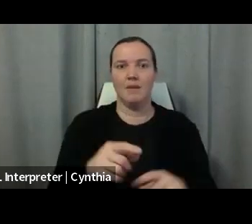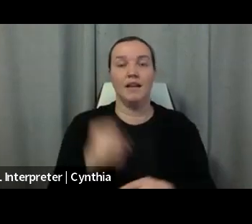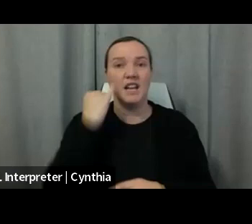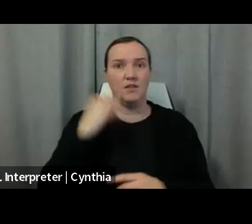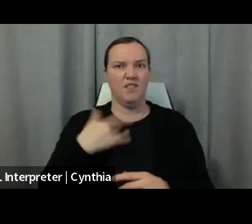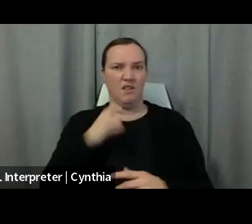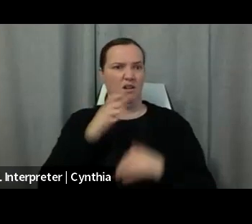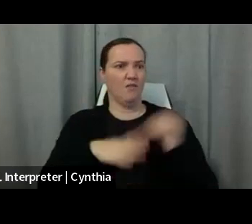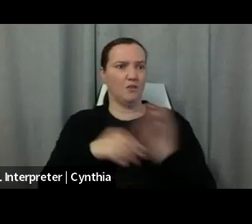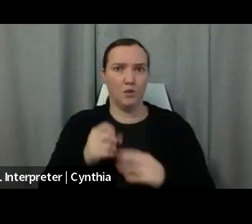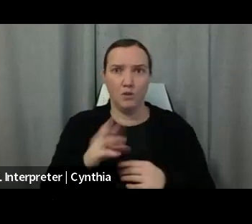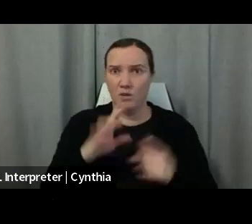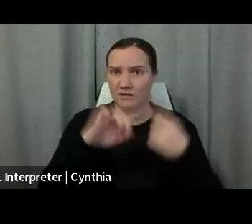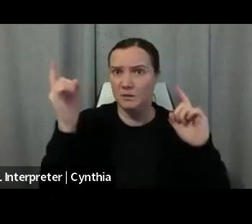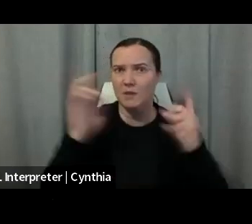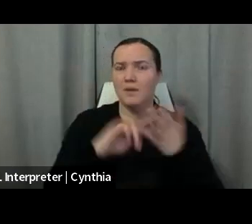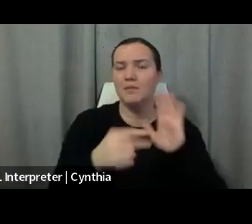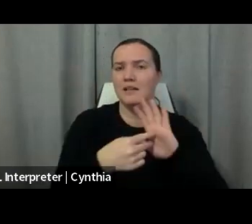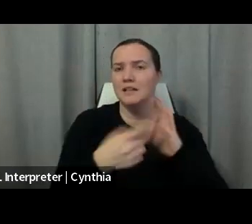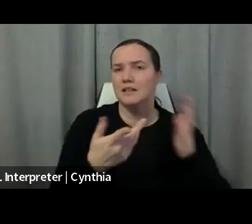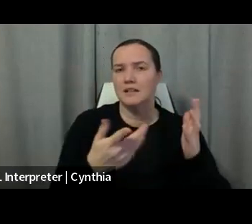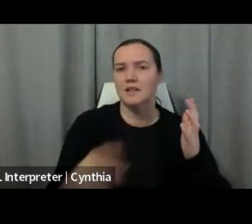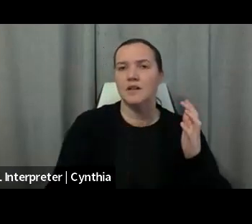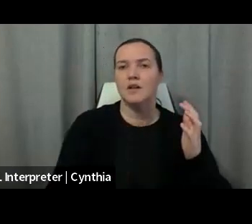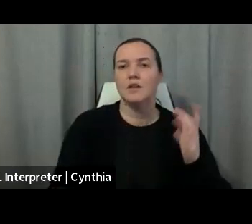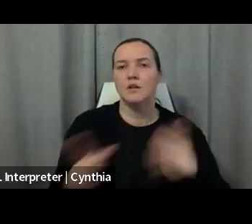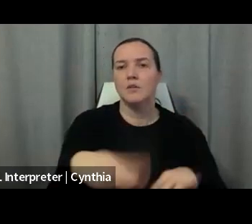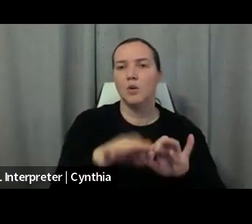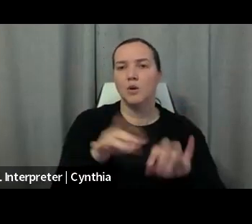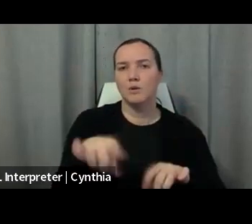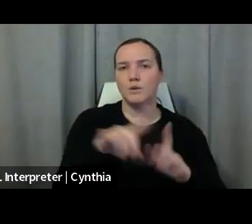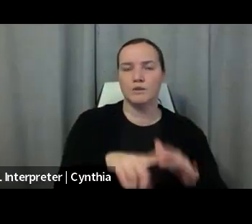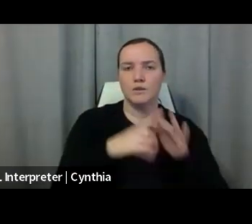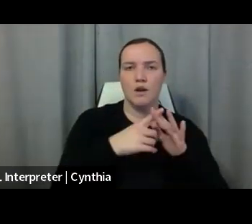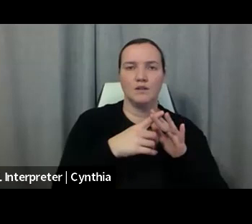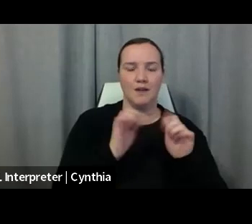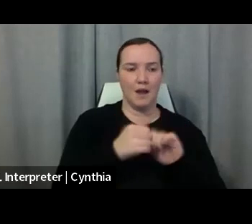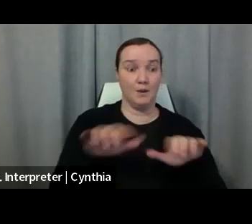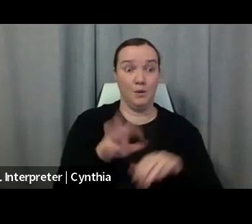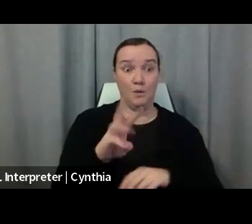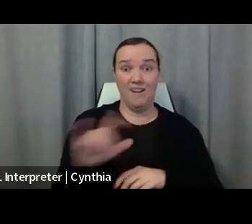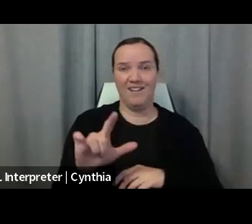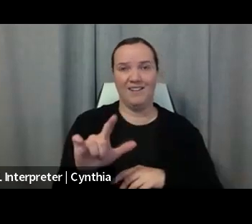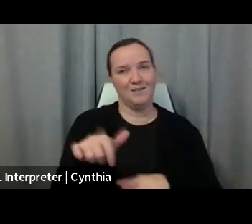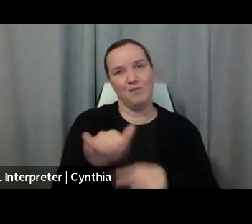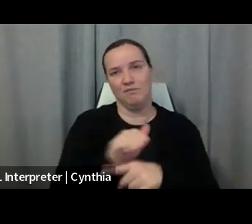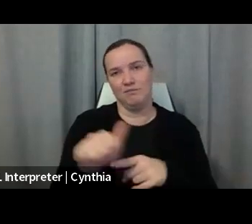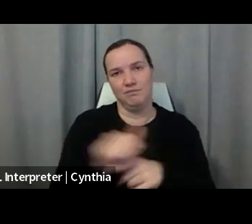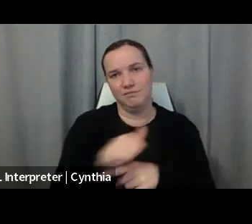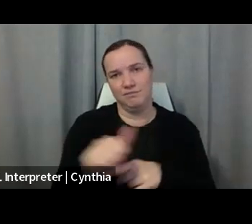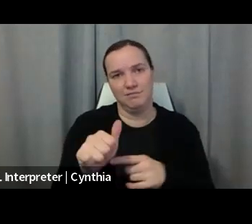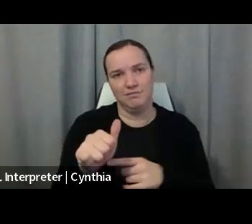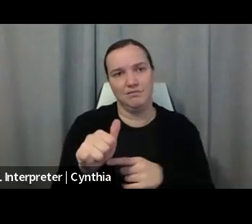when we disagree? So it's really important to start to, the only way to ever do this all really well is to practice, right? Is to